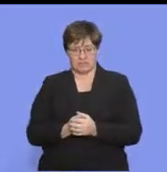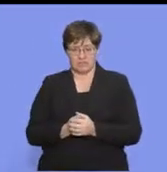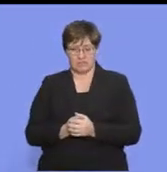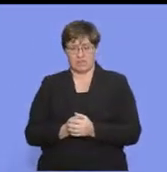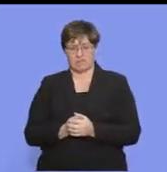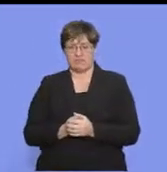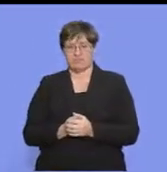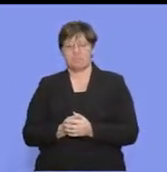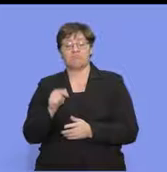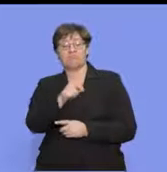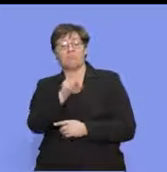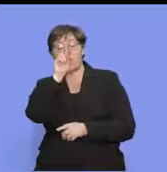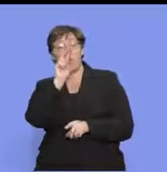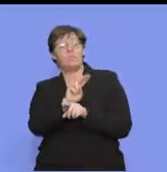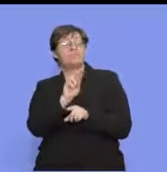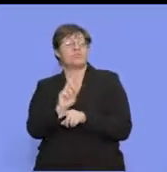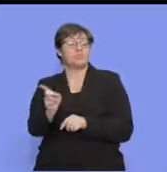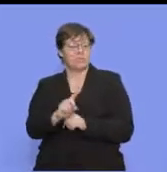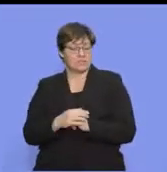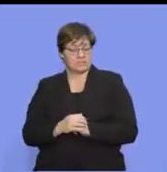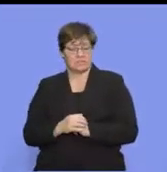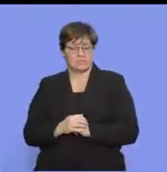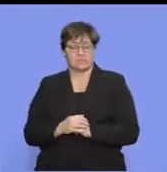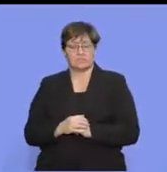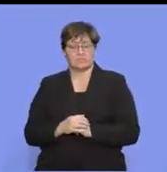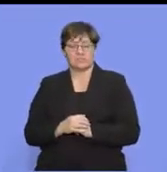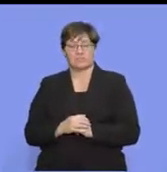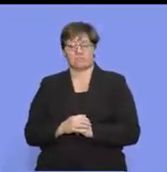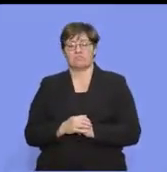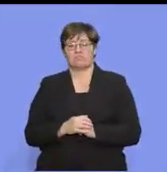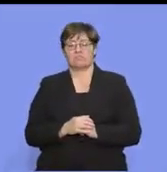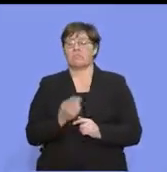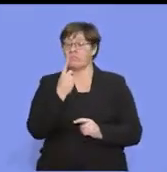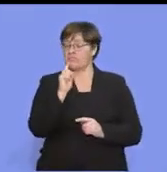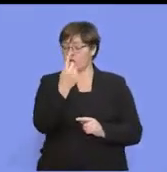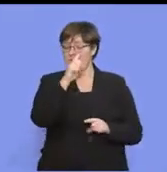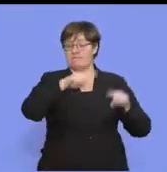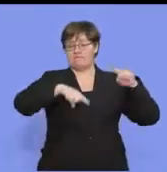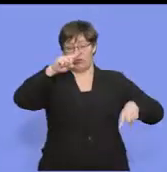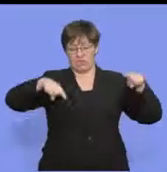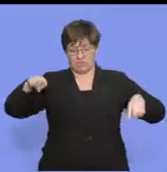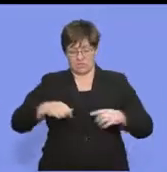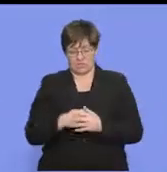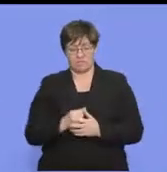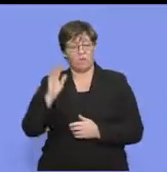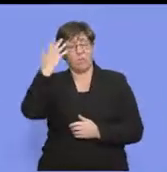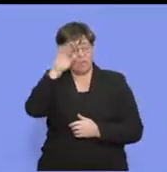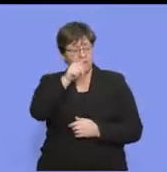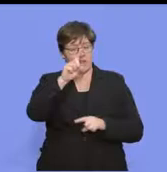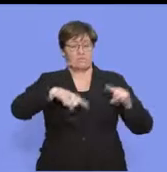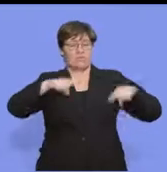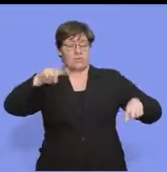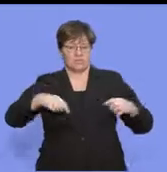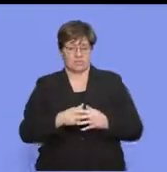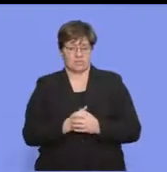these observations are the following. The first one is variation. And we know that variation, so